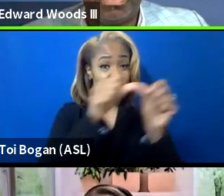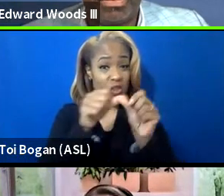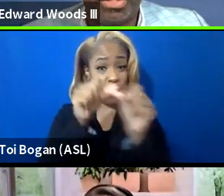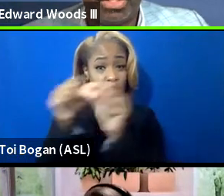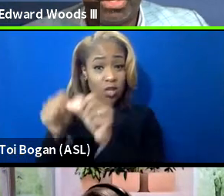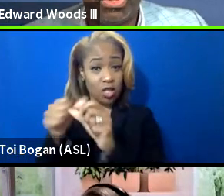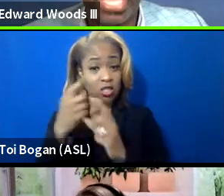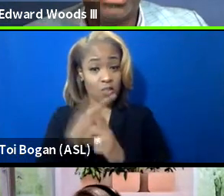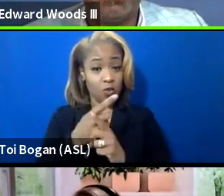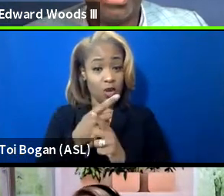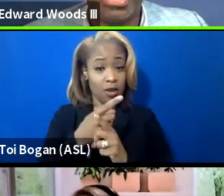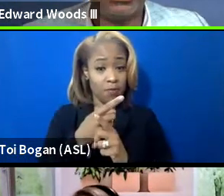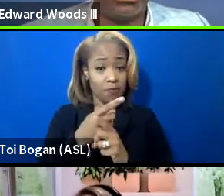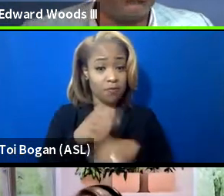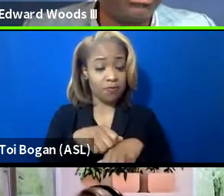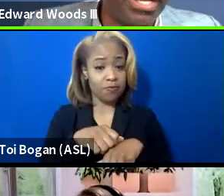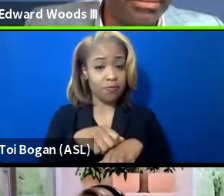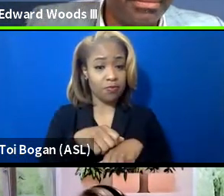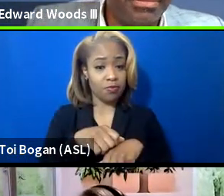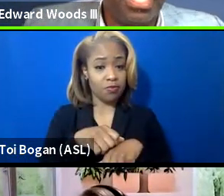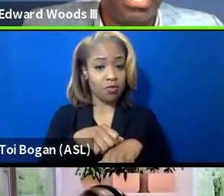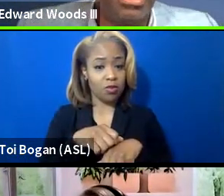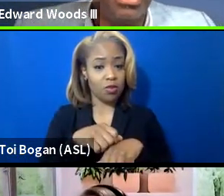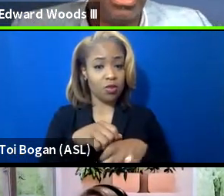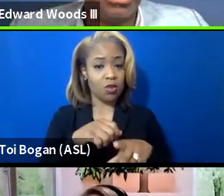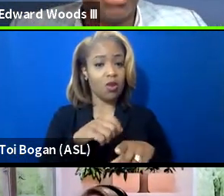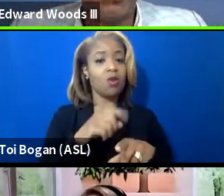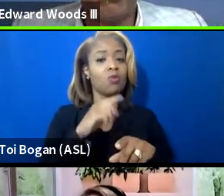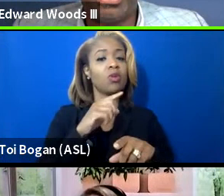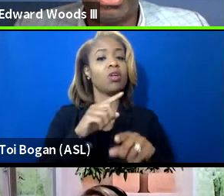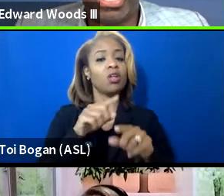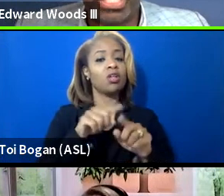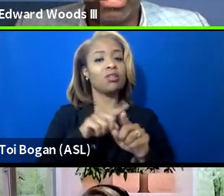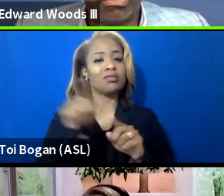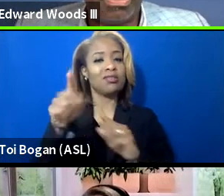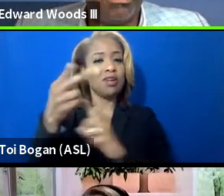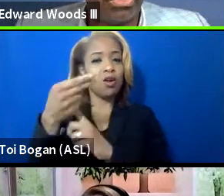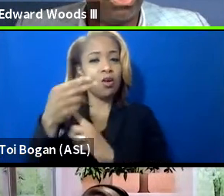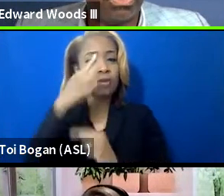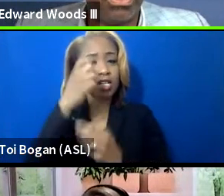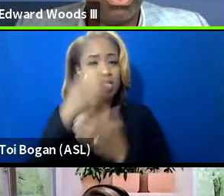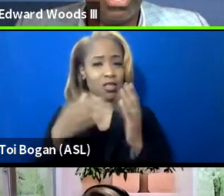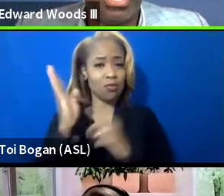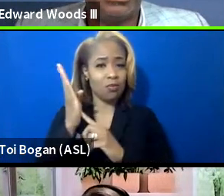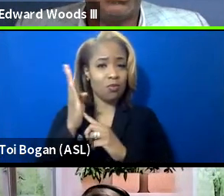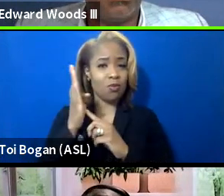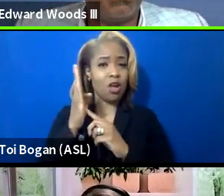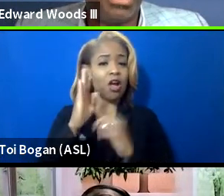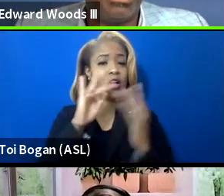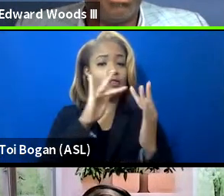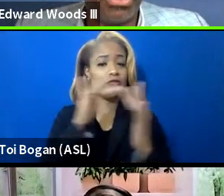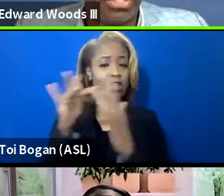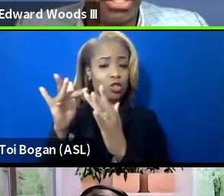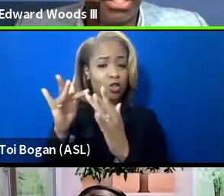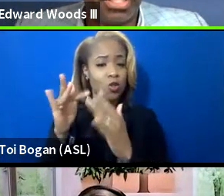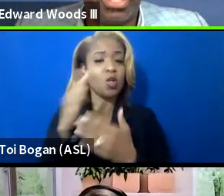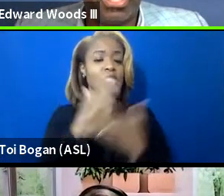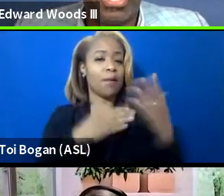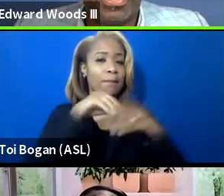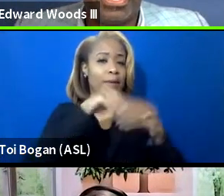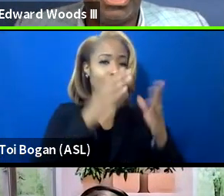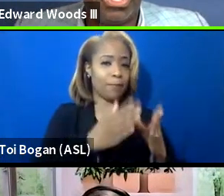10? No, you'll actually be at your hotel. And then, because some of the presentations will be virtual and some would be in